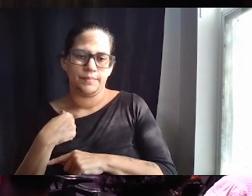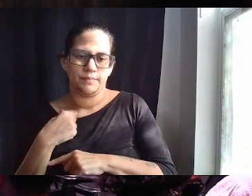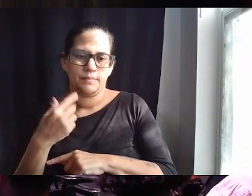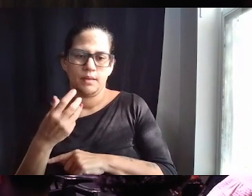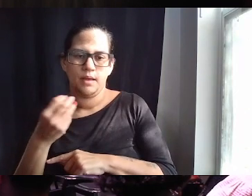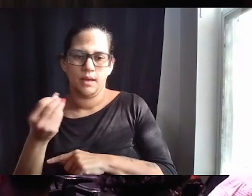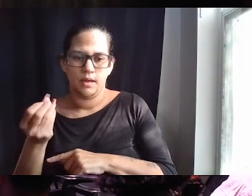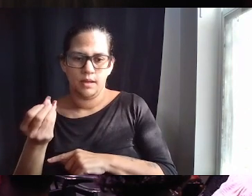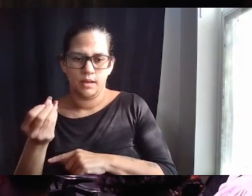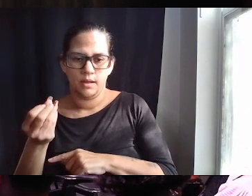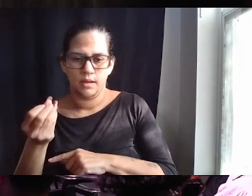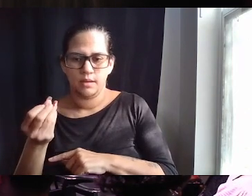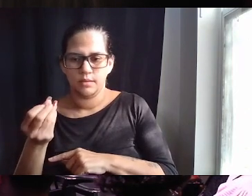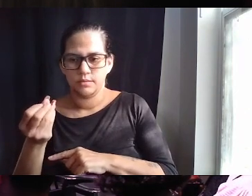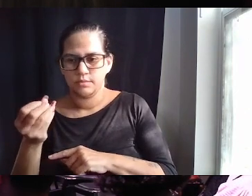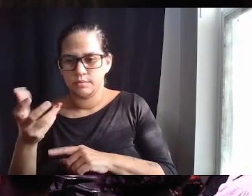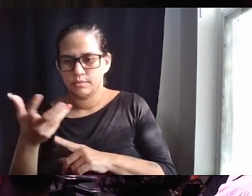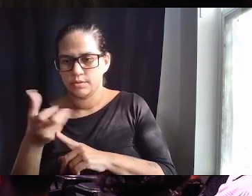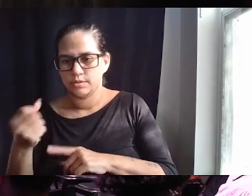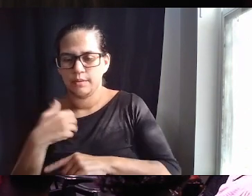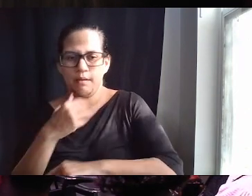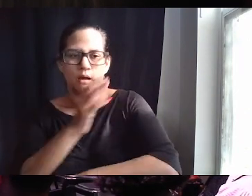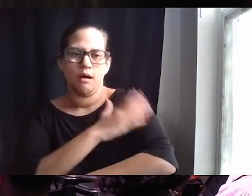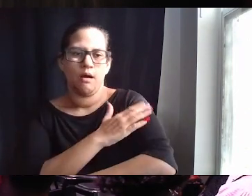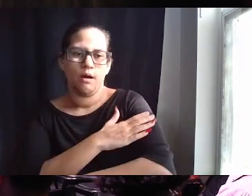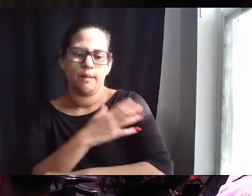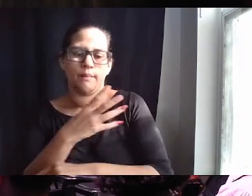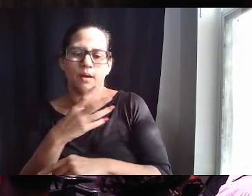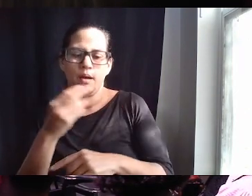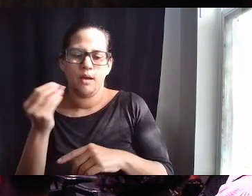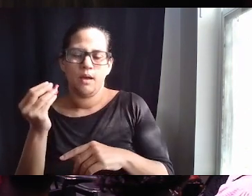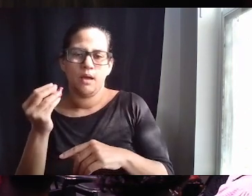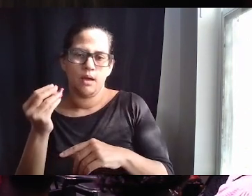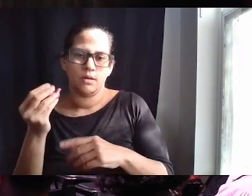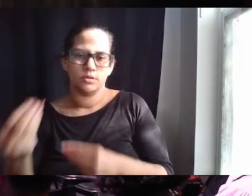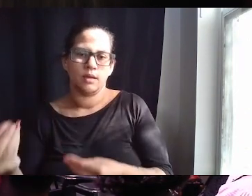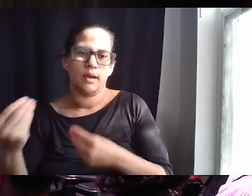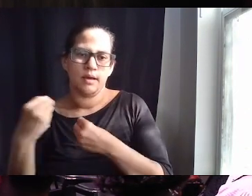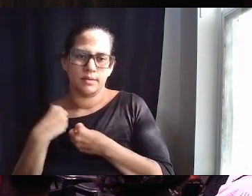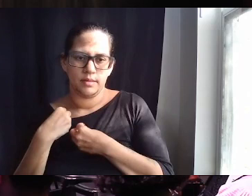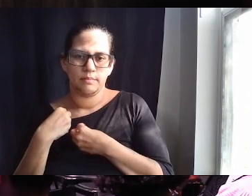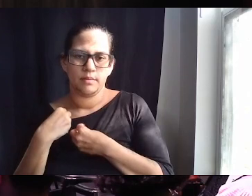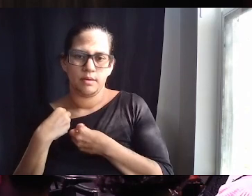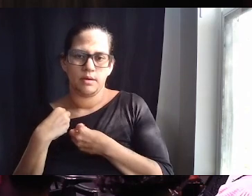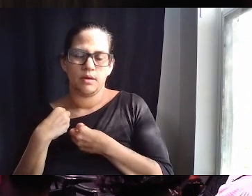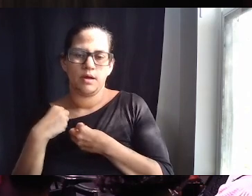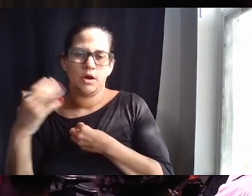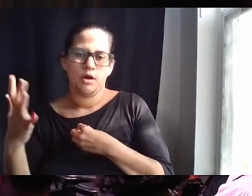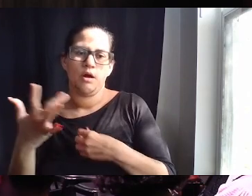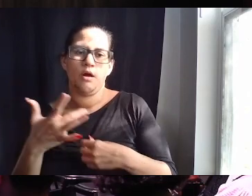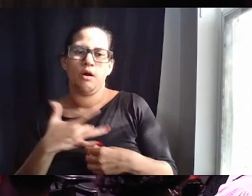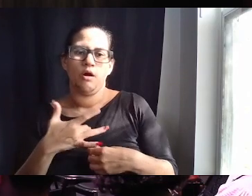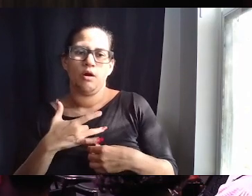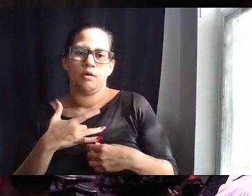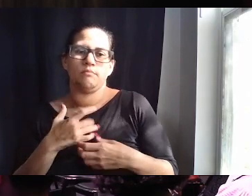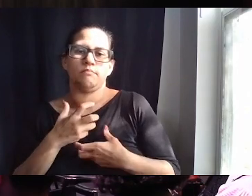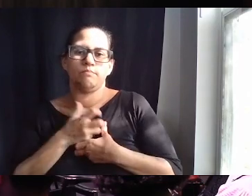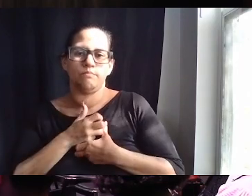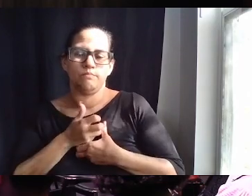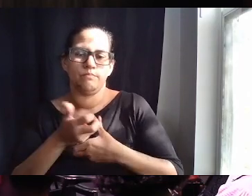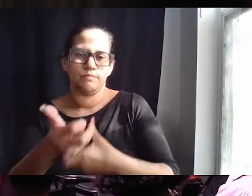She took my arm and she handed me her sacred heart, her corazón